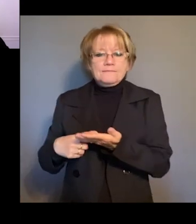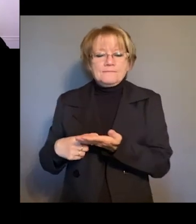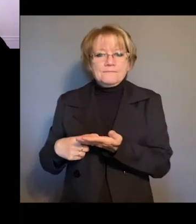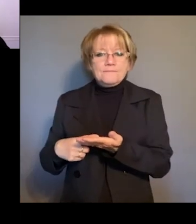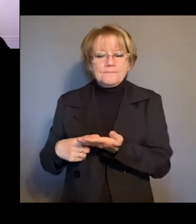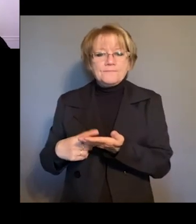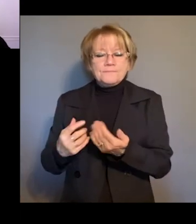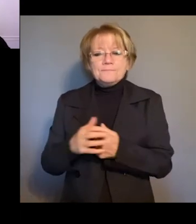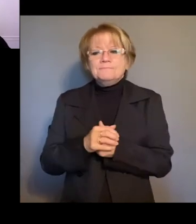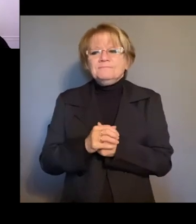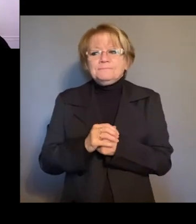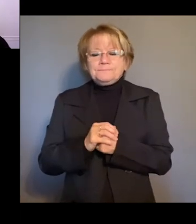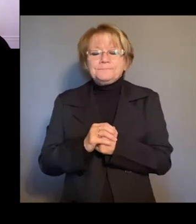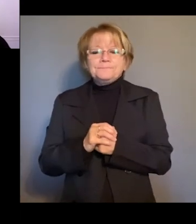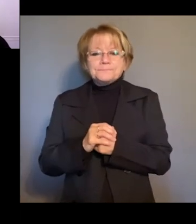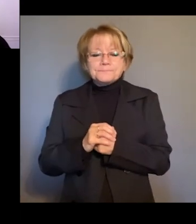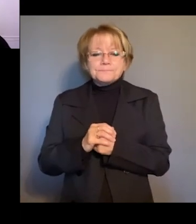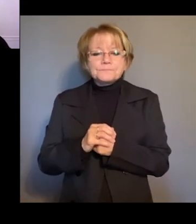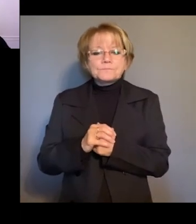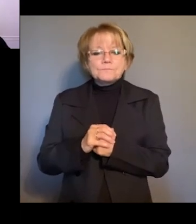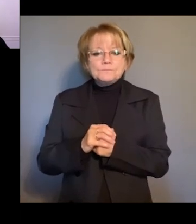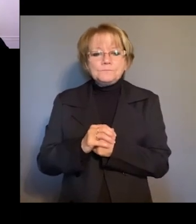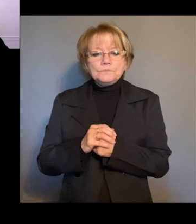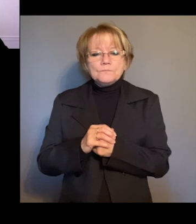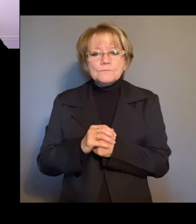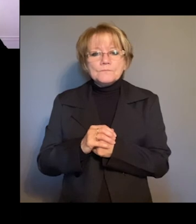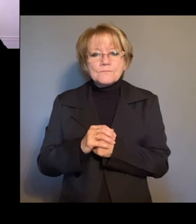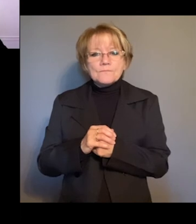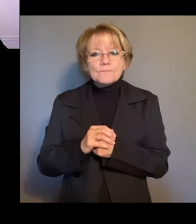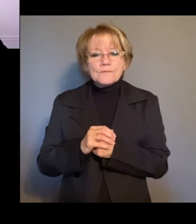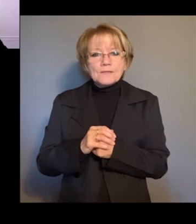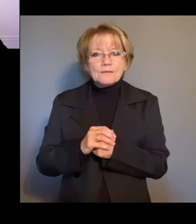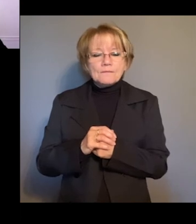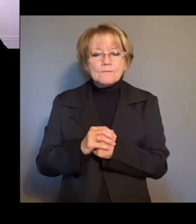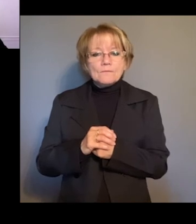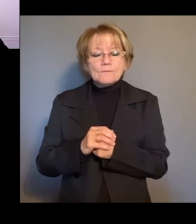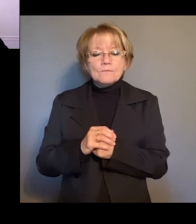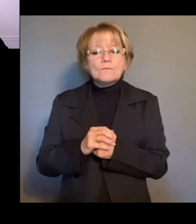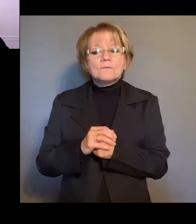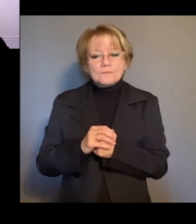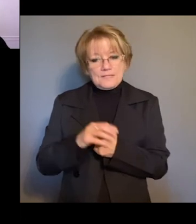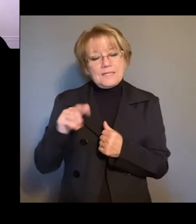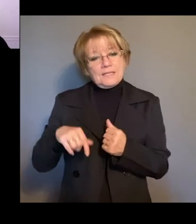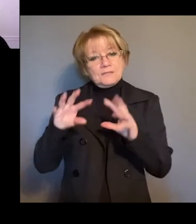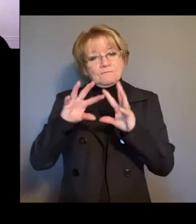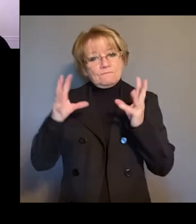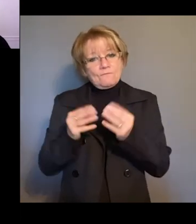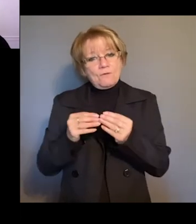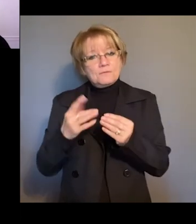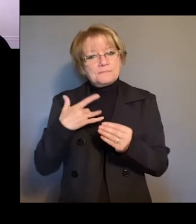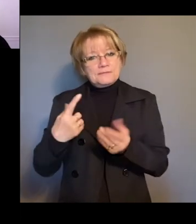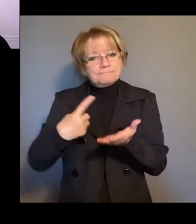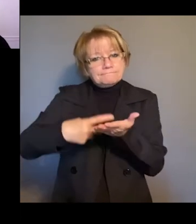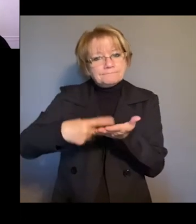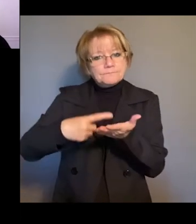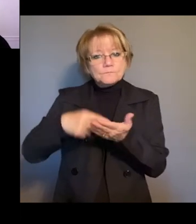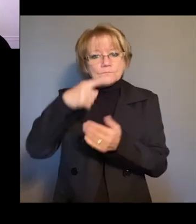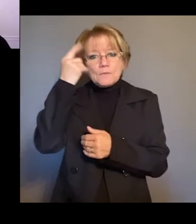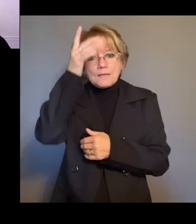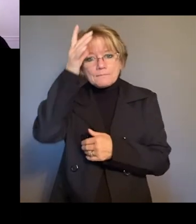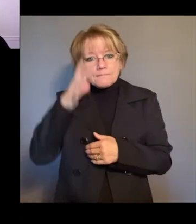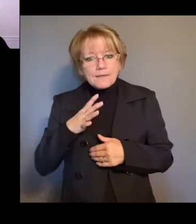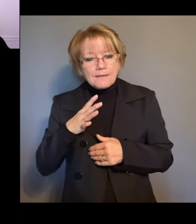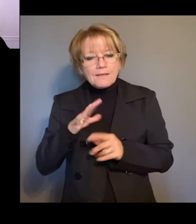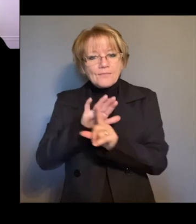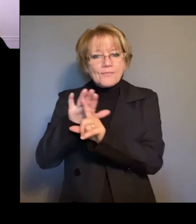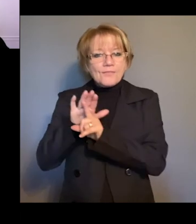particular program for our social justice forum. What usually you see in these type of forms, when we're talking about the experiences of Black males or Black male